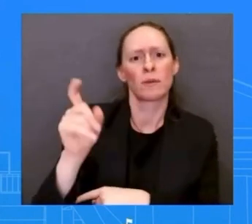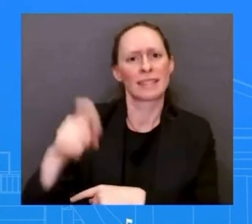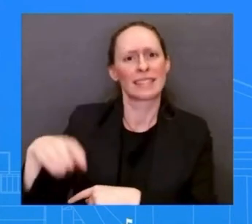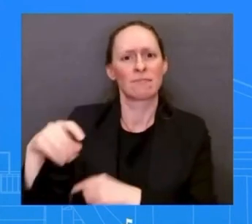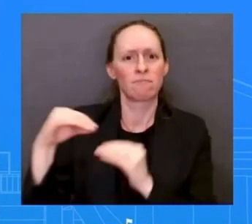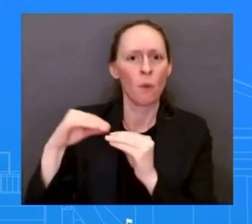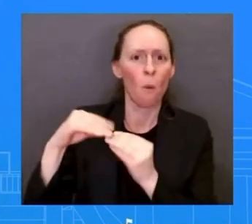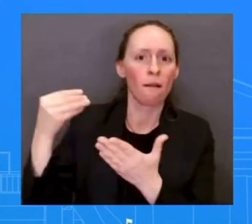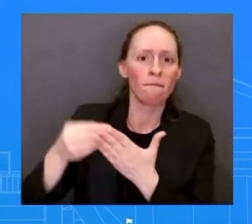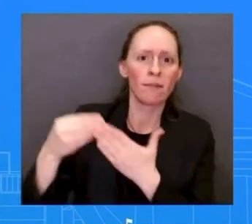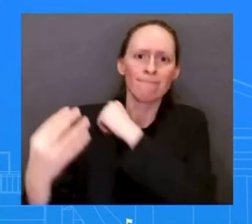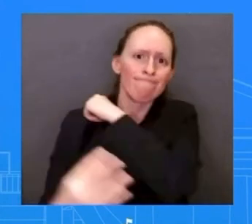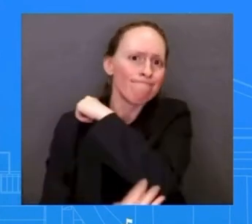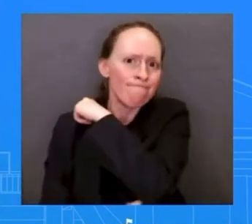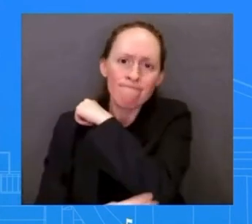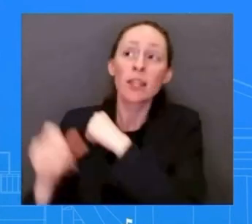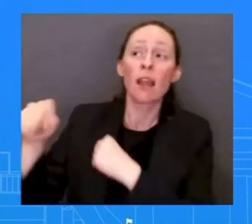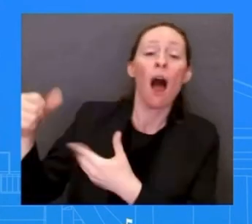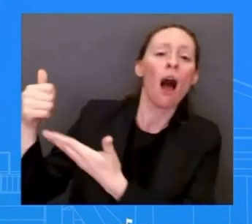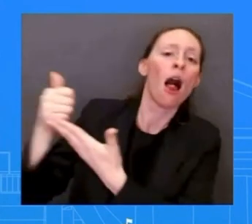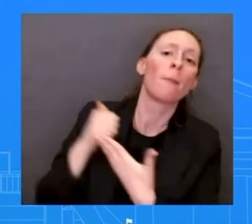done.